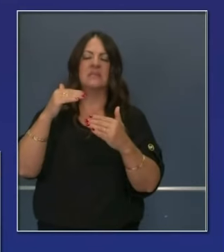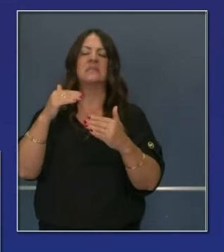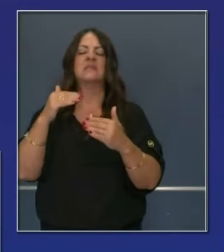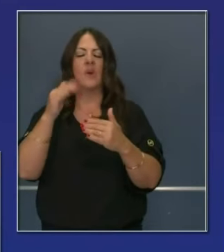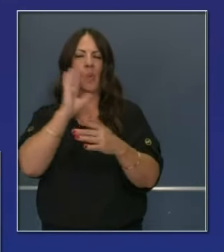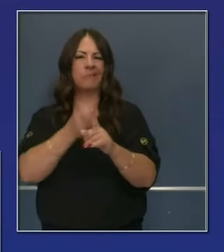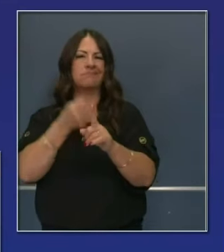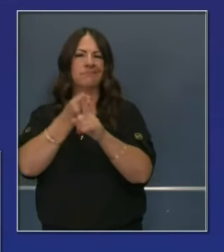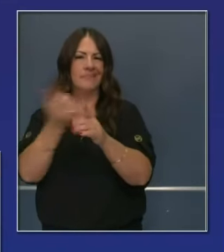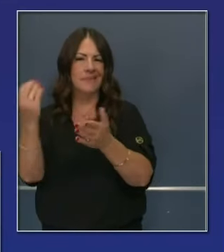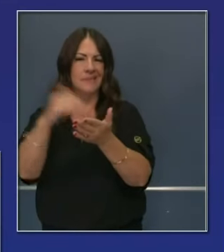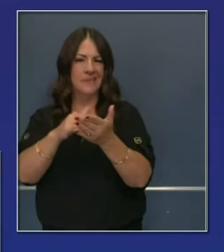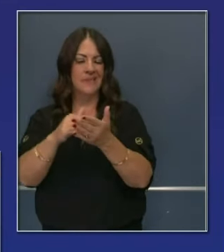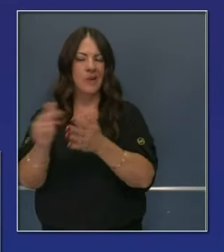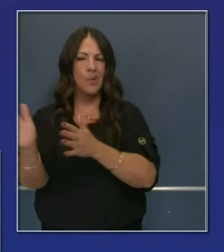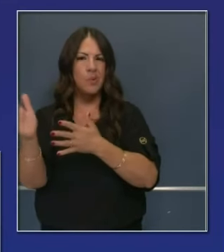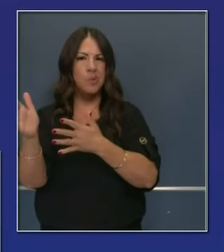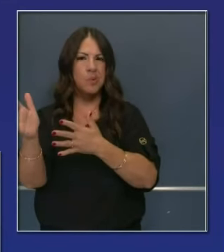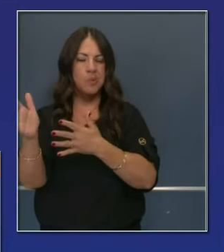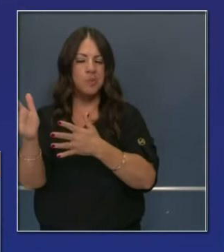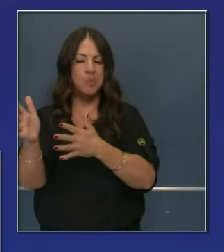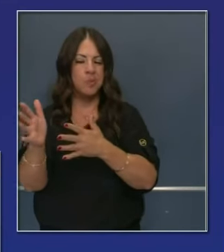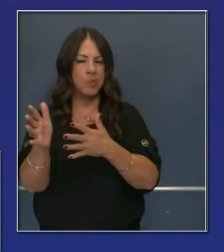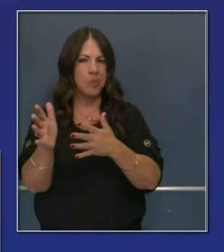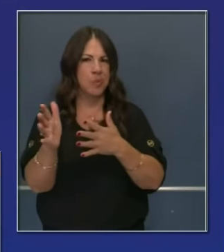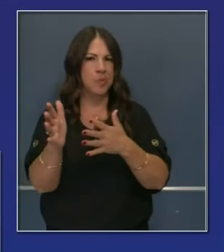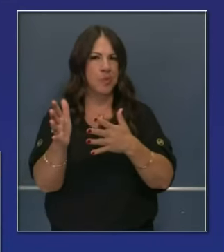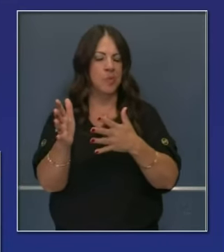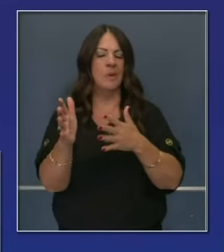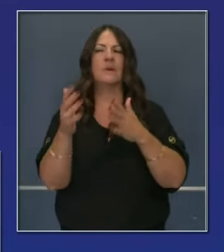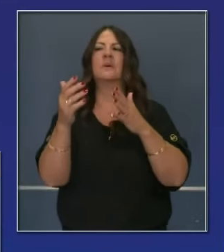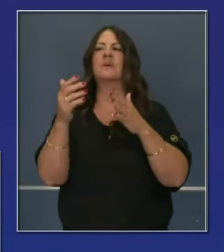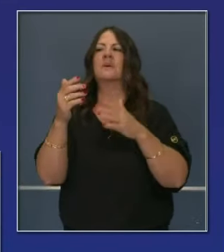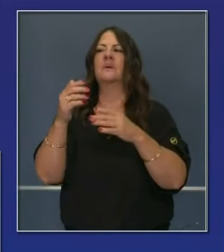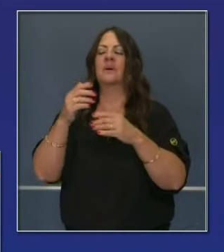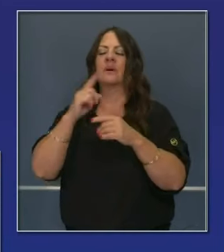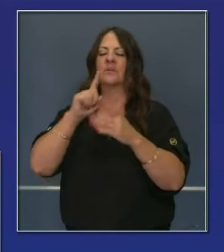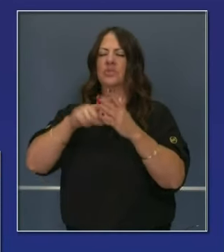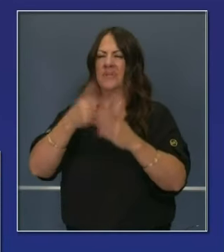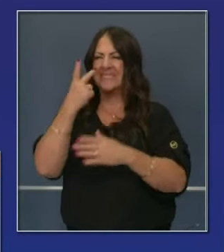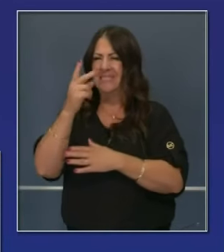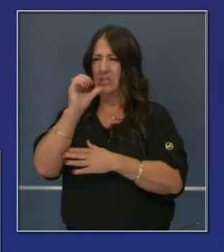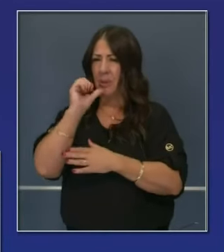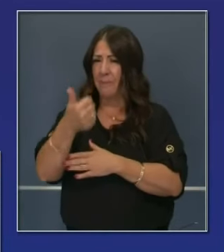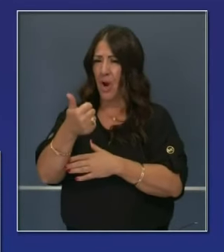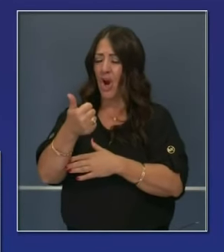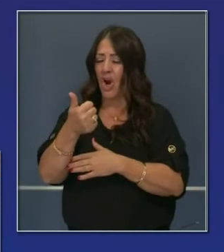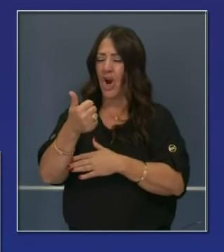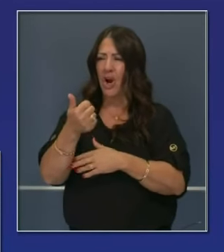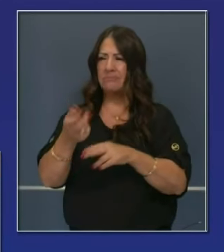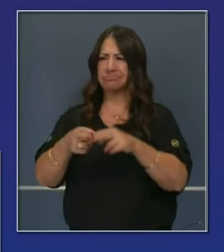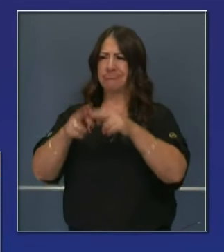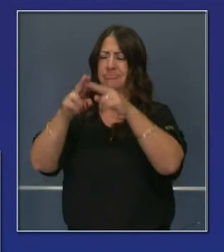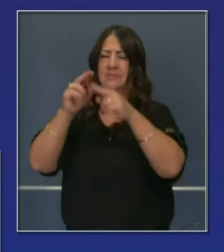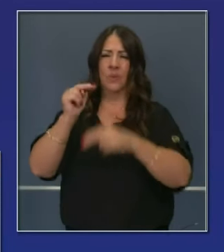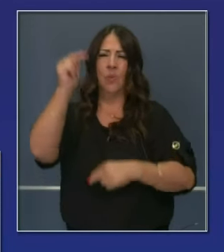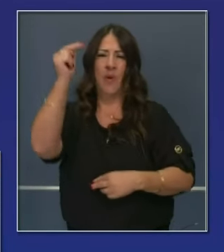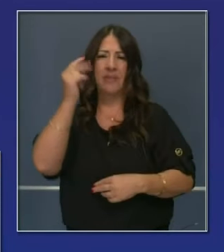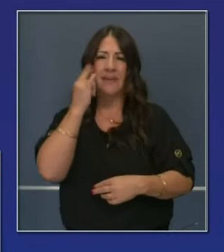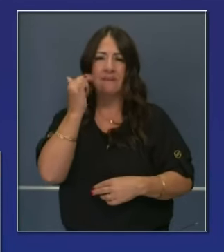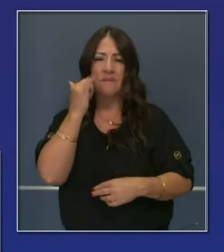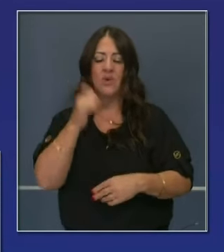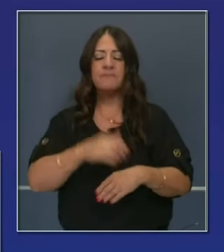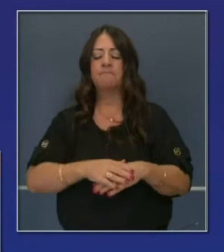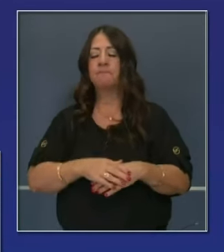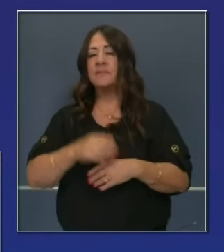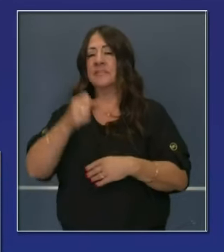return again later this week. As early as tomorrow evening, start to see some winds whipping back up in Northern California.